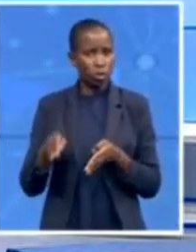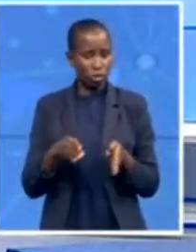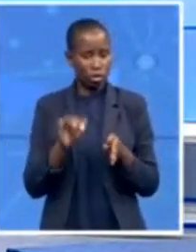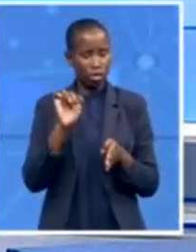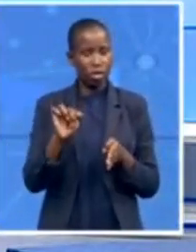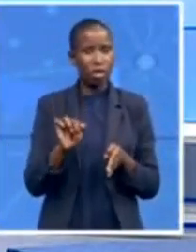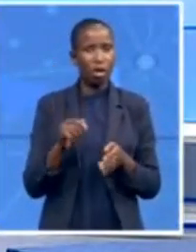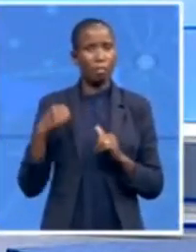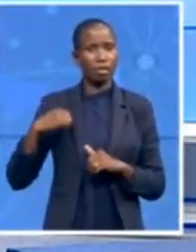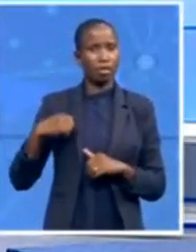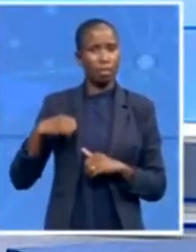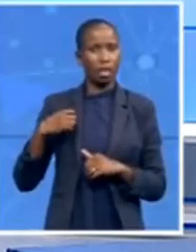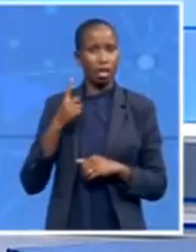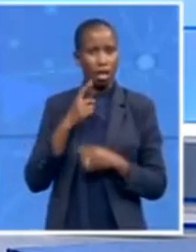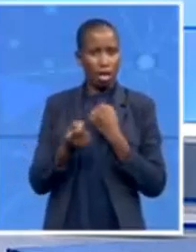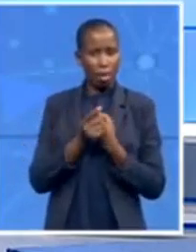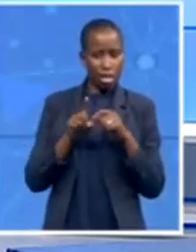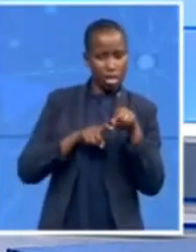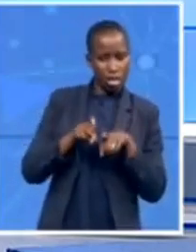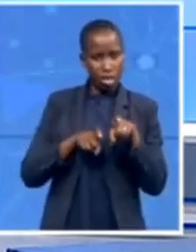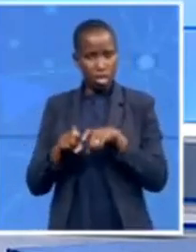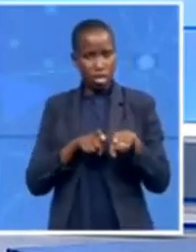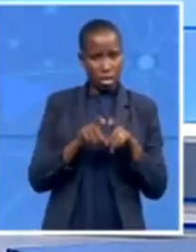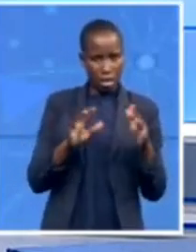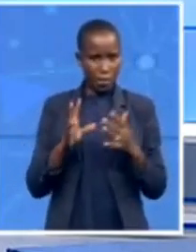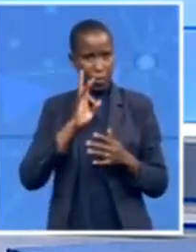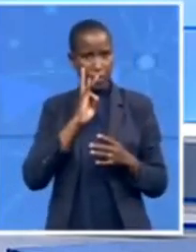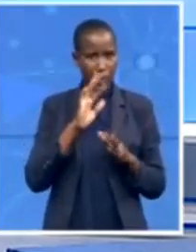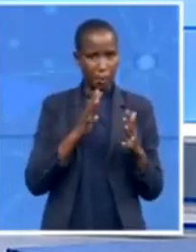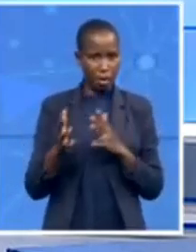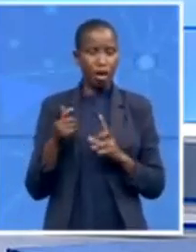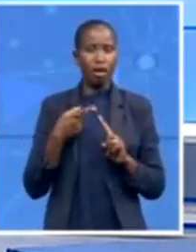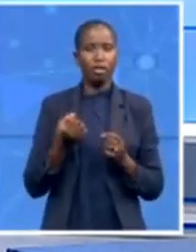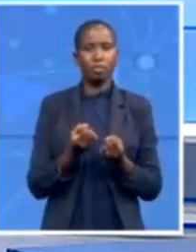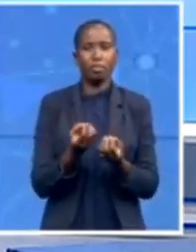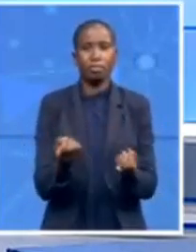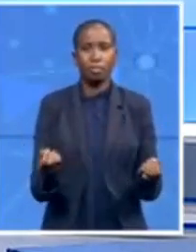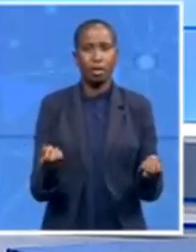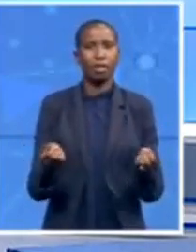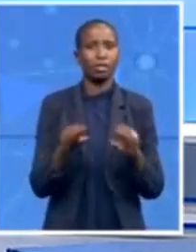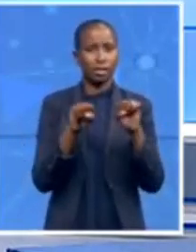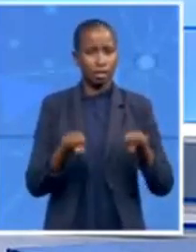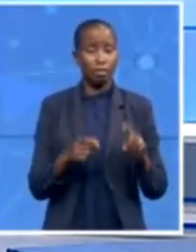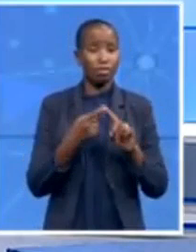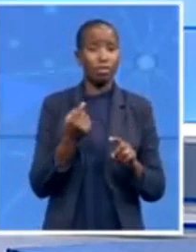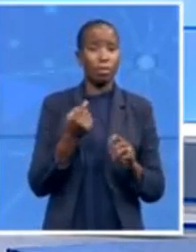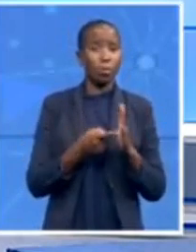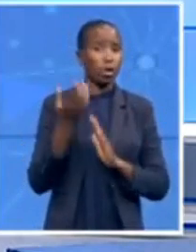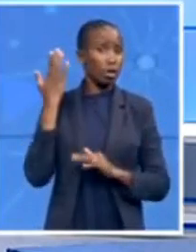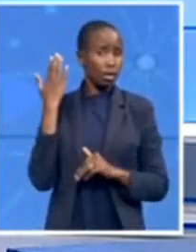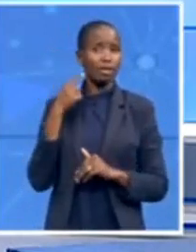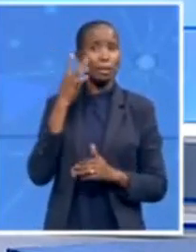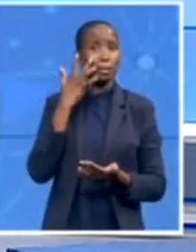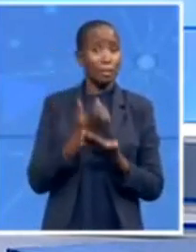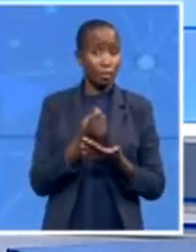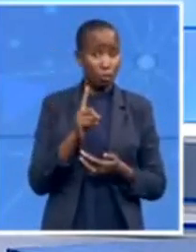testing and sampling of the water in the distribution system for the past week proved that the municipality's tap water is not